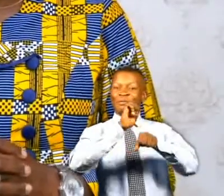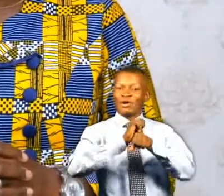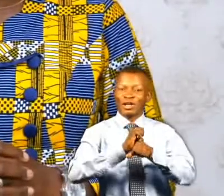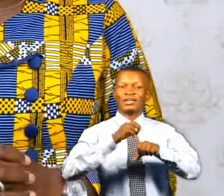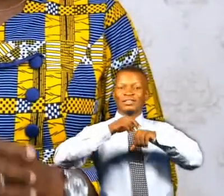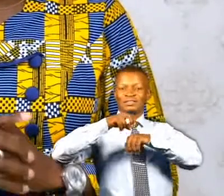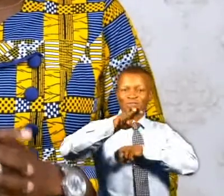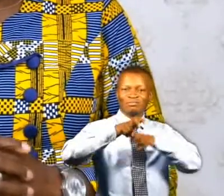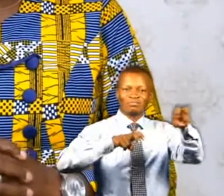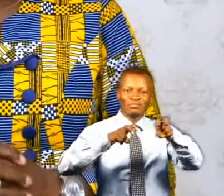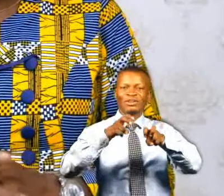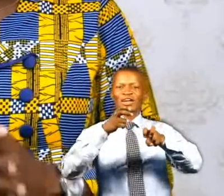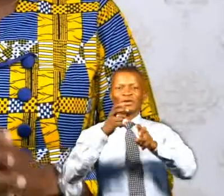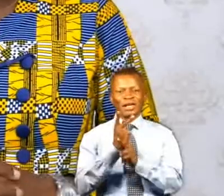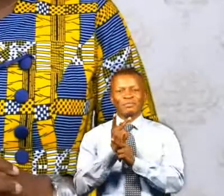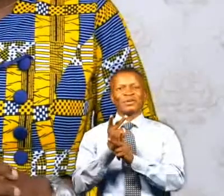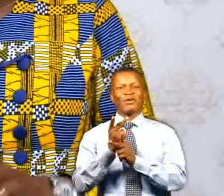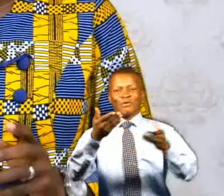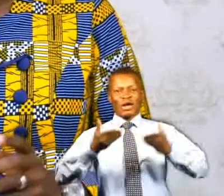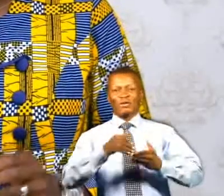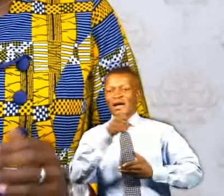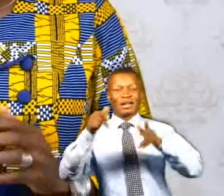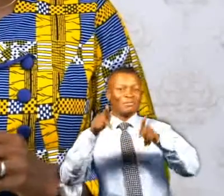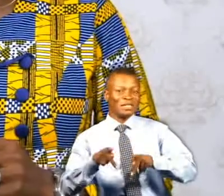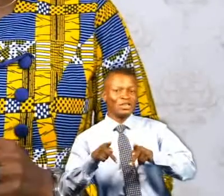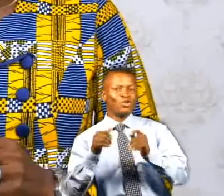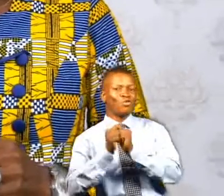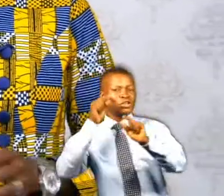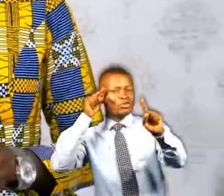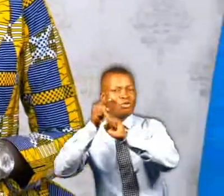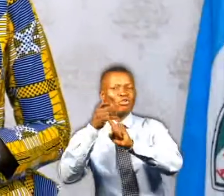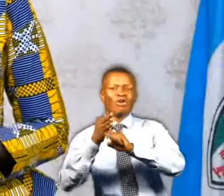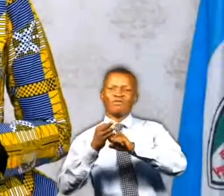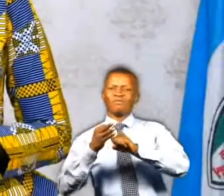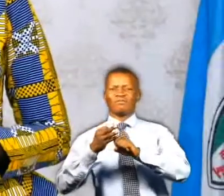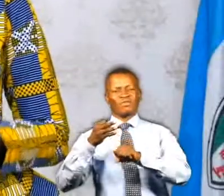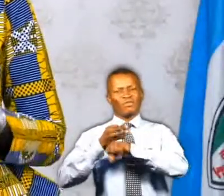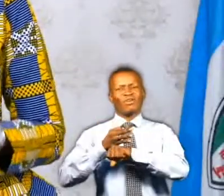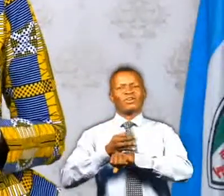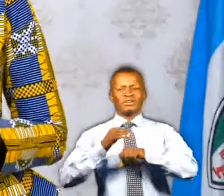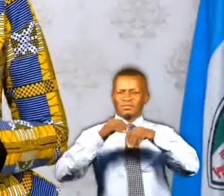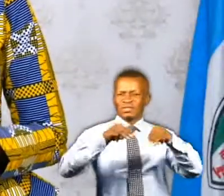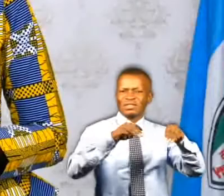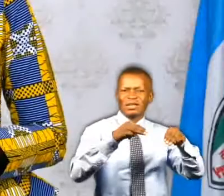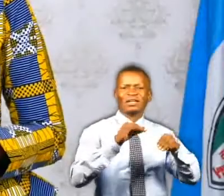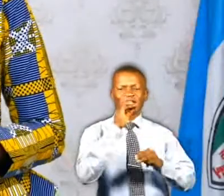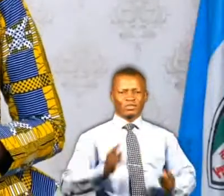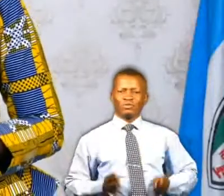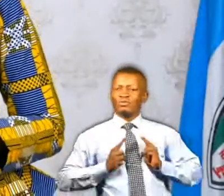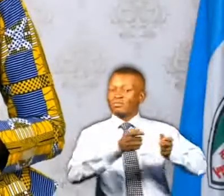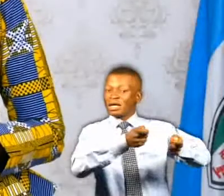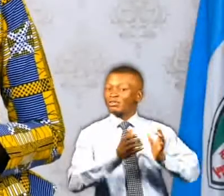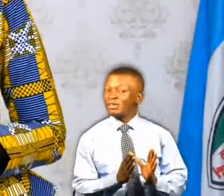who recruits, transports, harbors, or receives another person by means of force for the purpose of exploitation